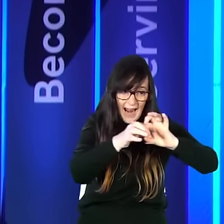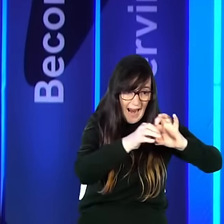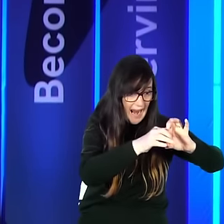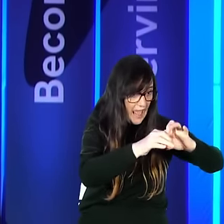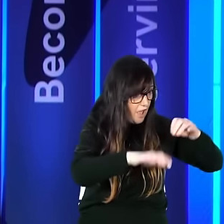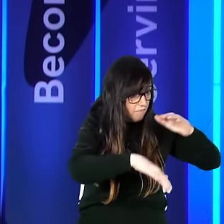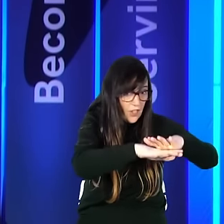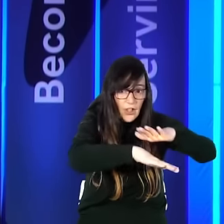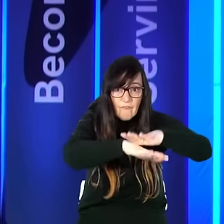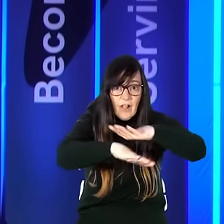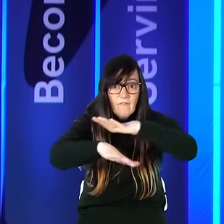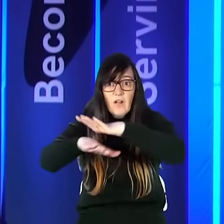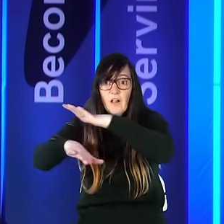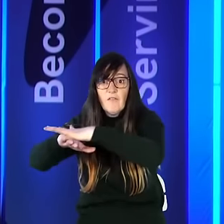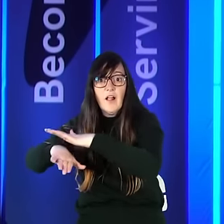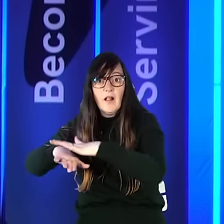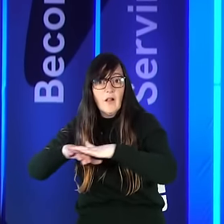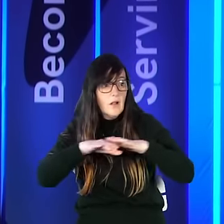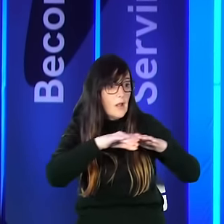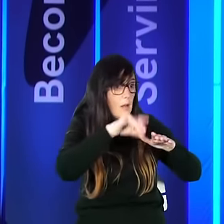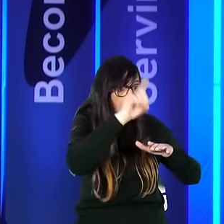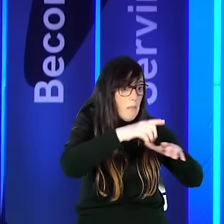who know God.